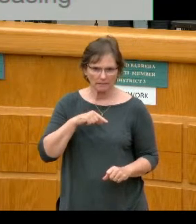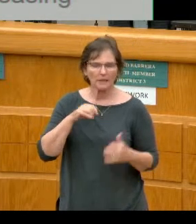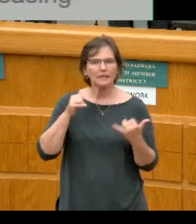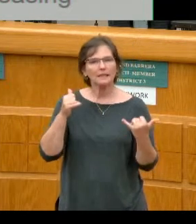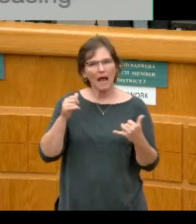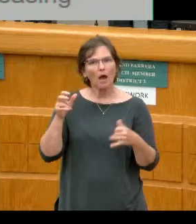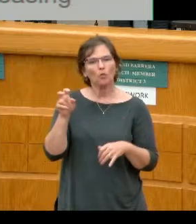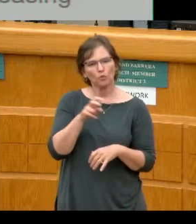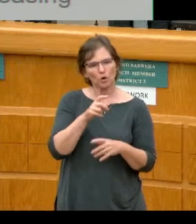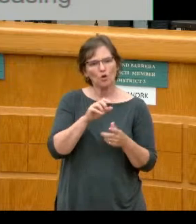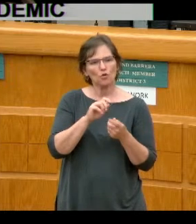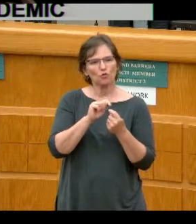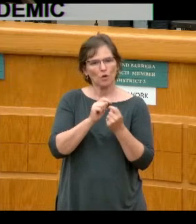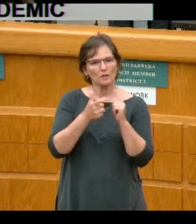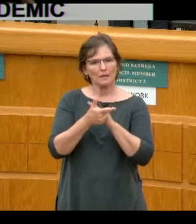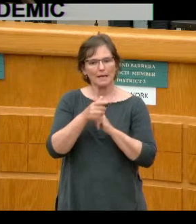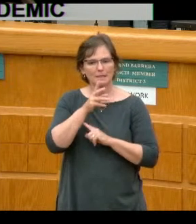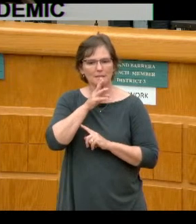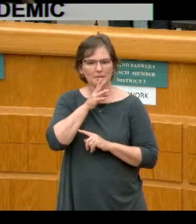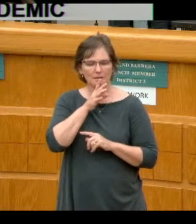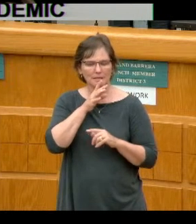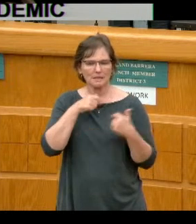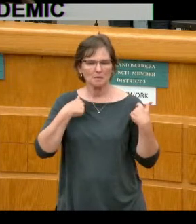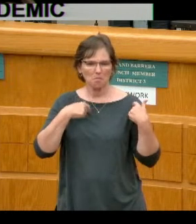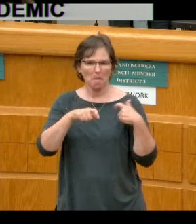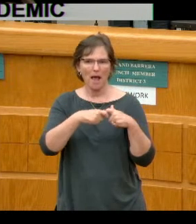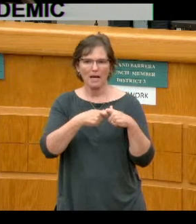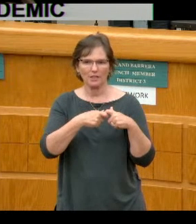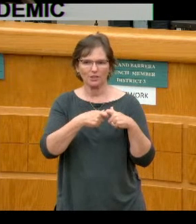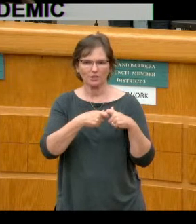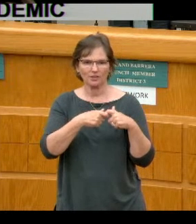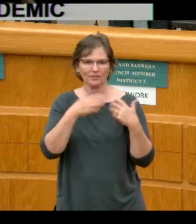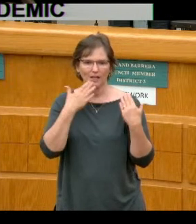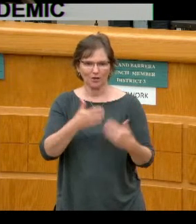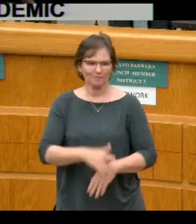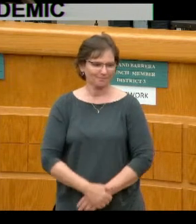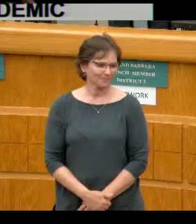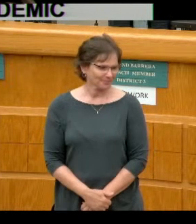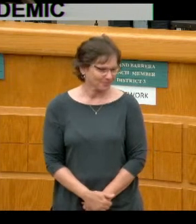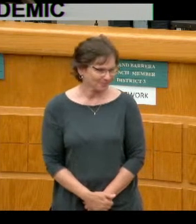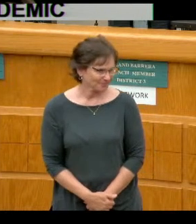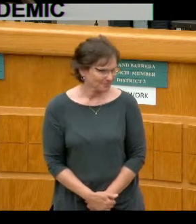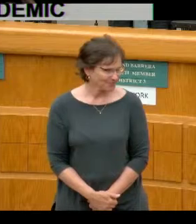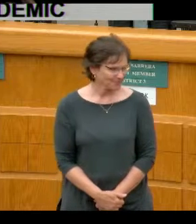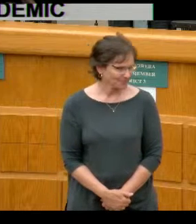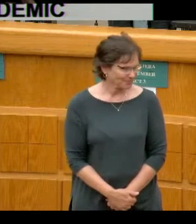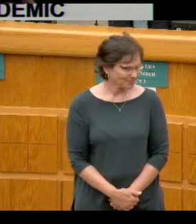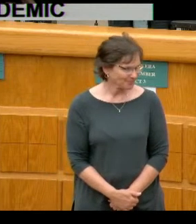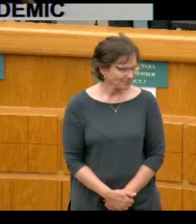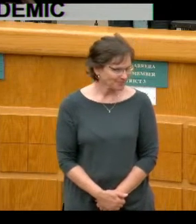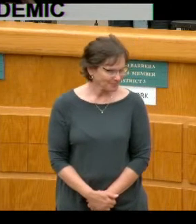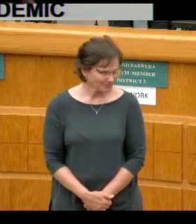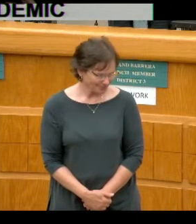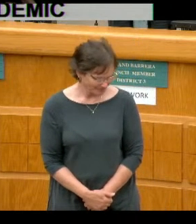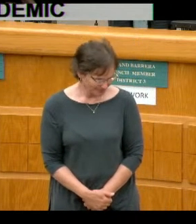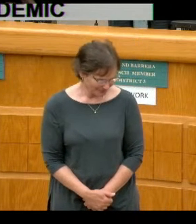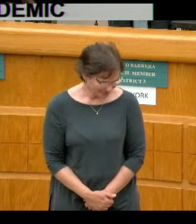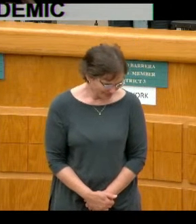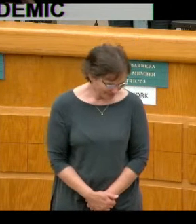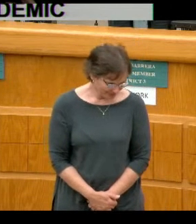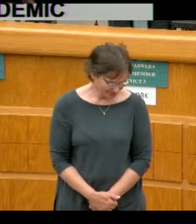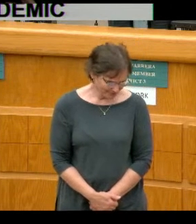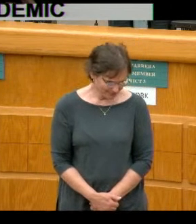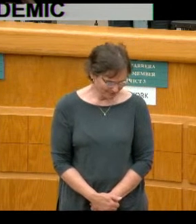have to worry about it. And you drive up and they bring it out to your car. It's amazing. And last thing, avoid gatherings,